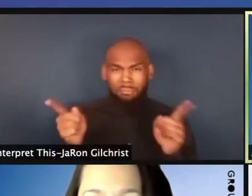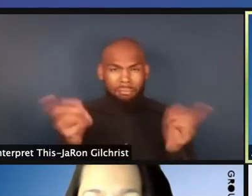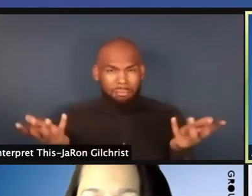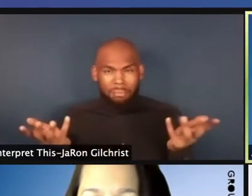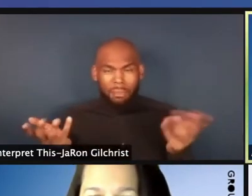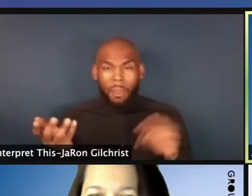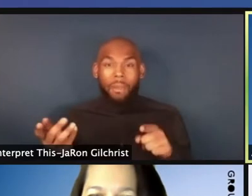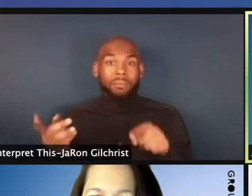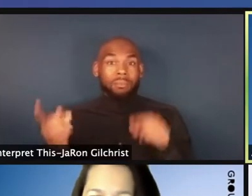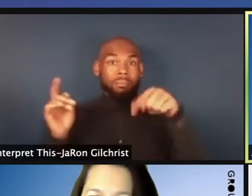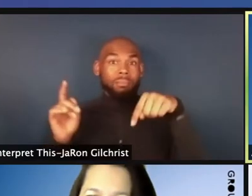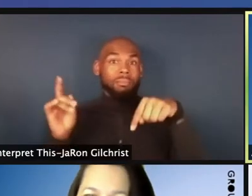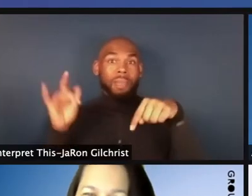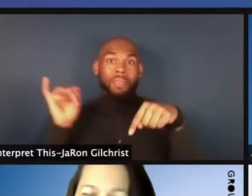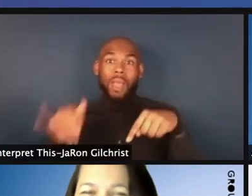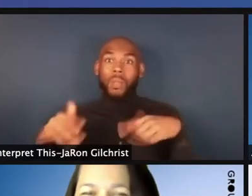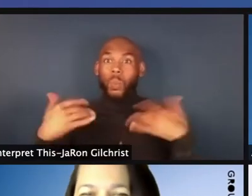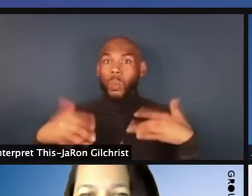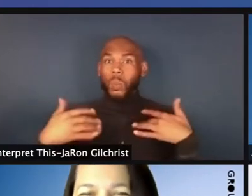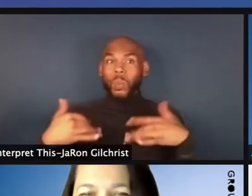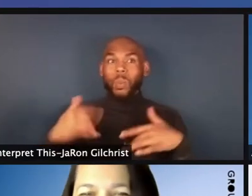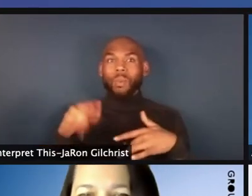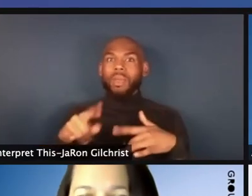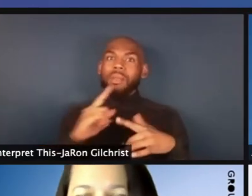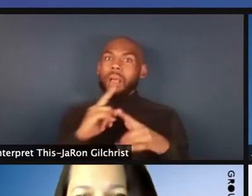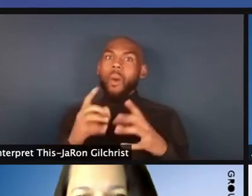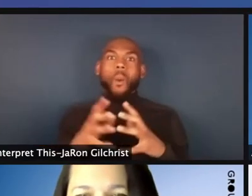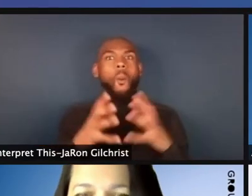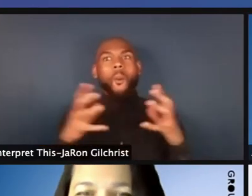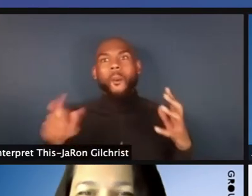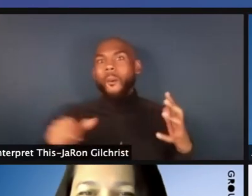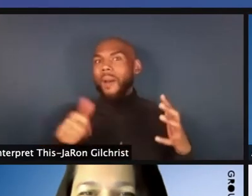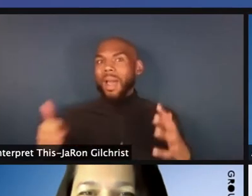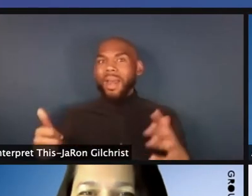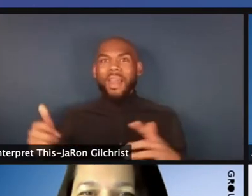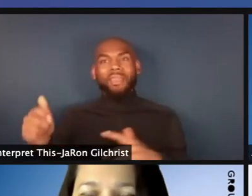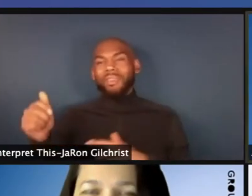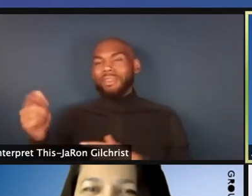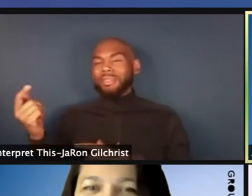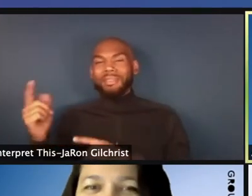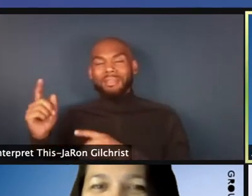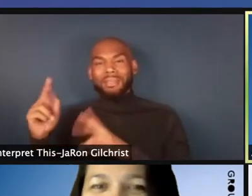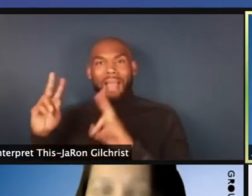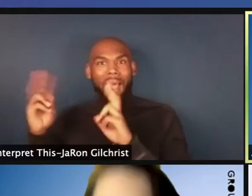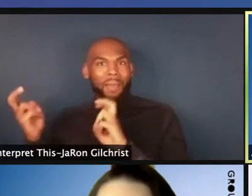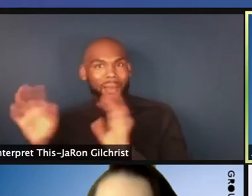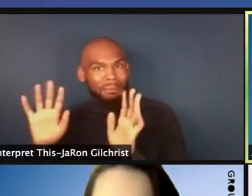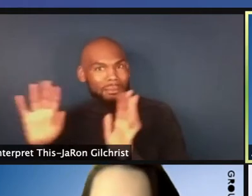That question is a whole webinar. A whole webinar, I know. Real brief.